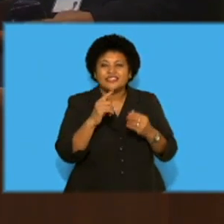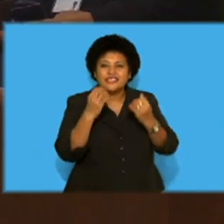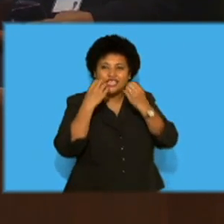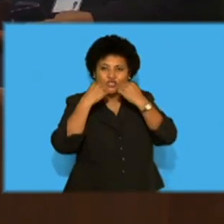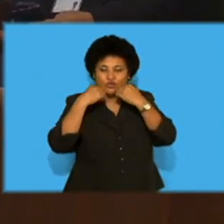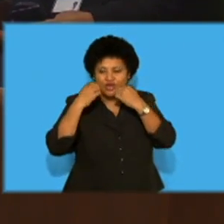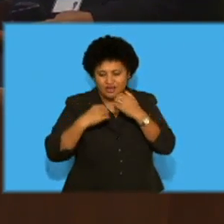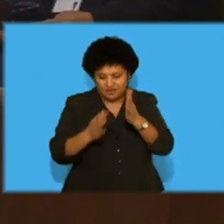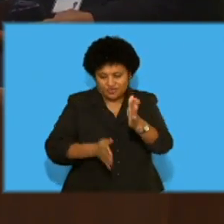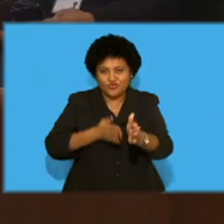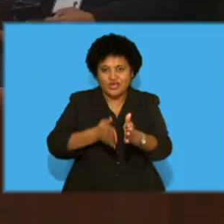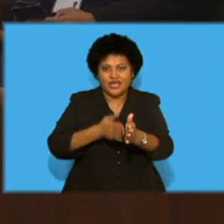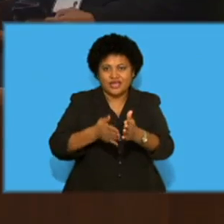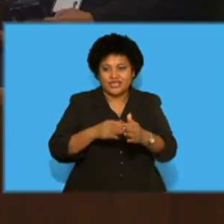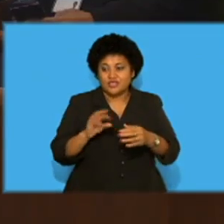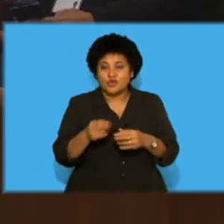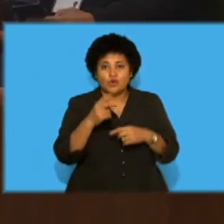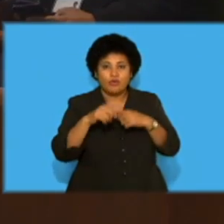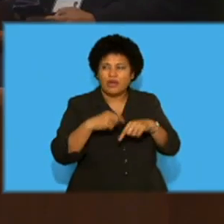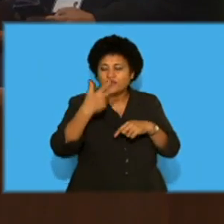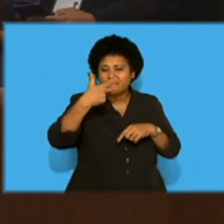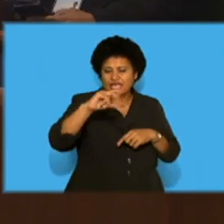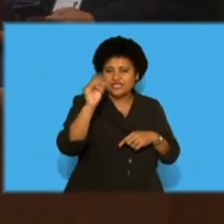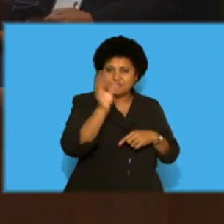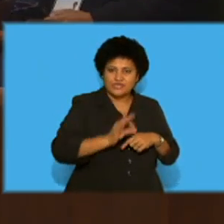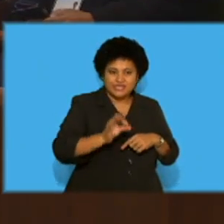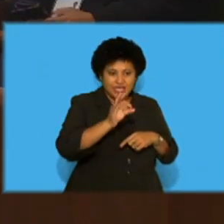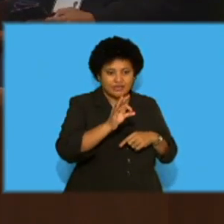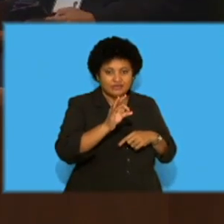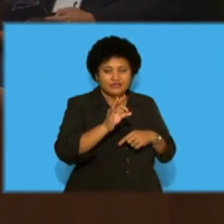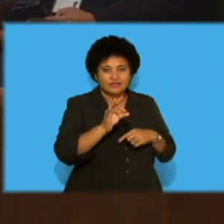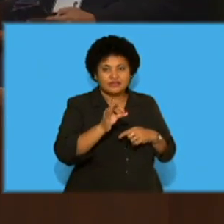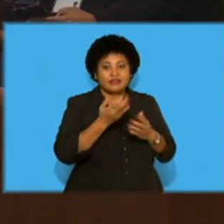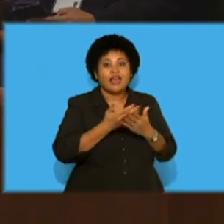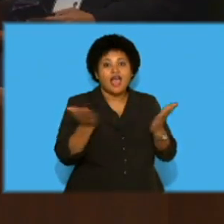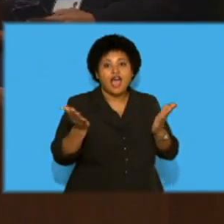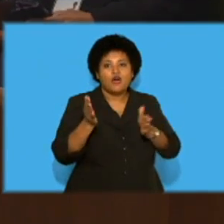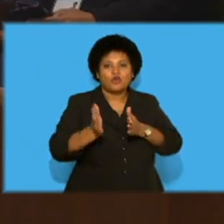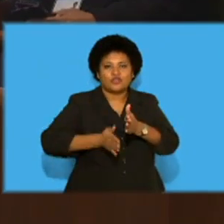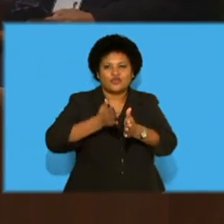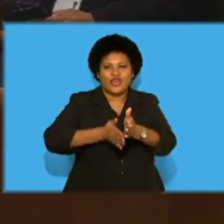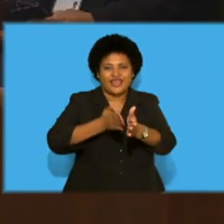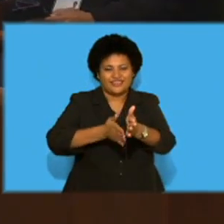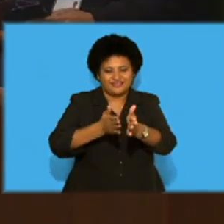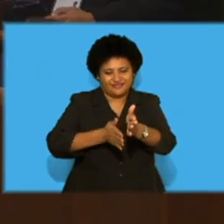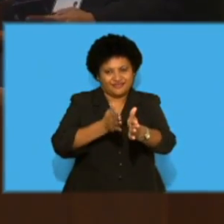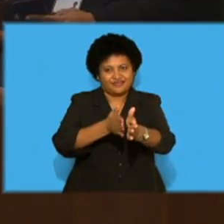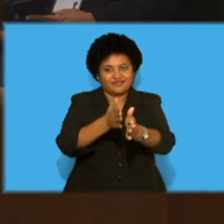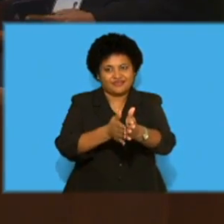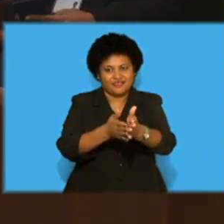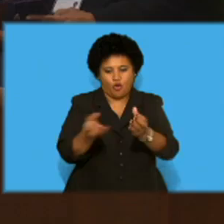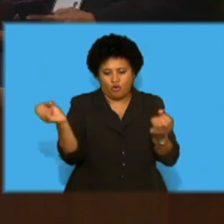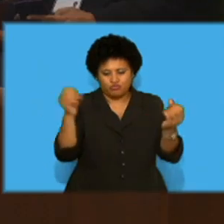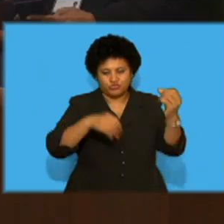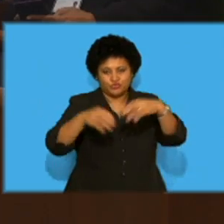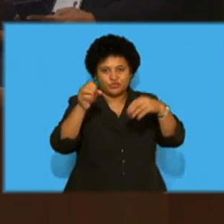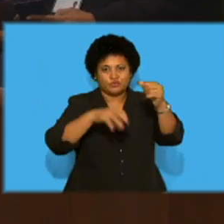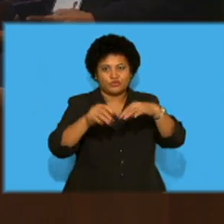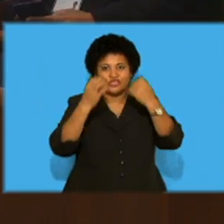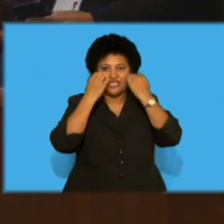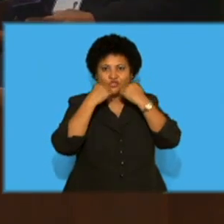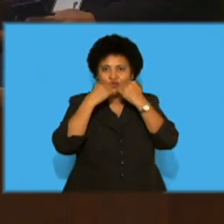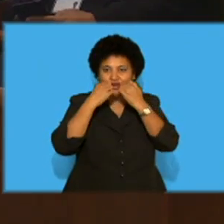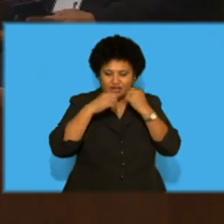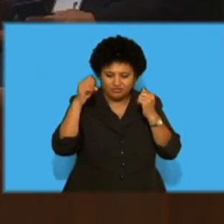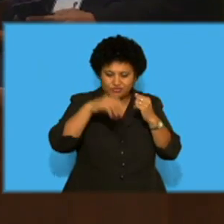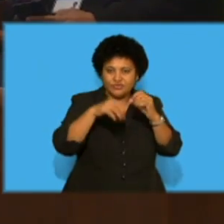nearly 80% of the cane that went to sugar mills went by rail. Today, only 20% goes by rail. Madam Speaker,